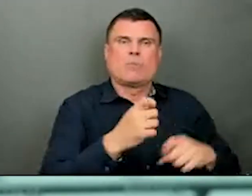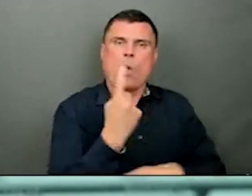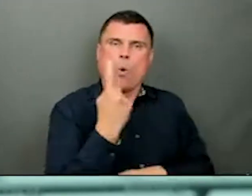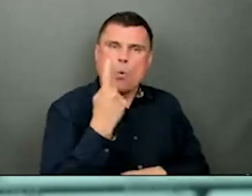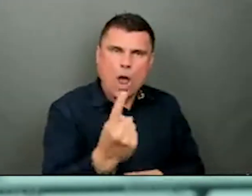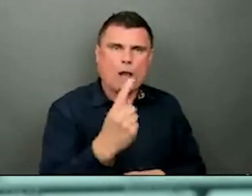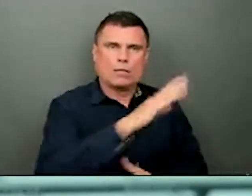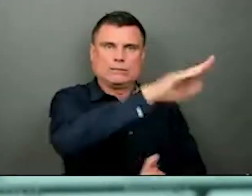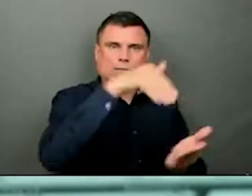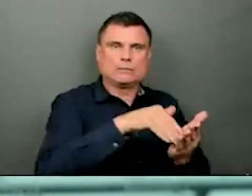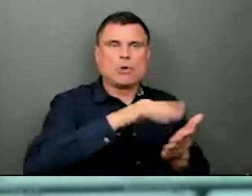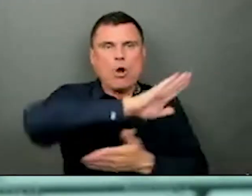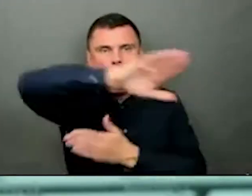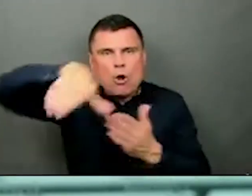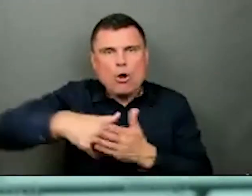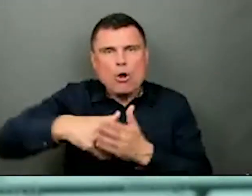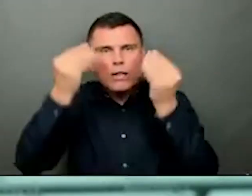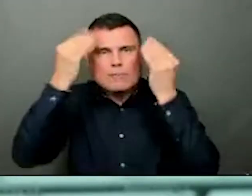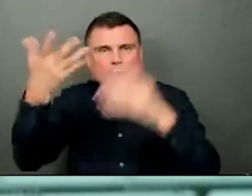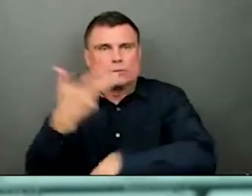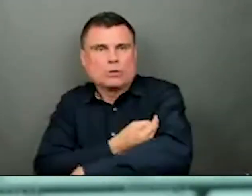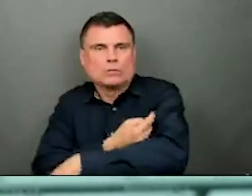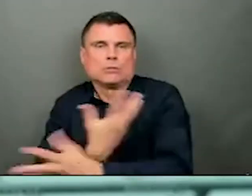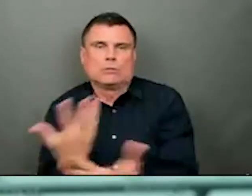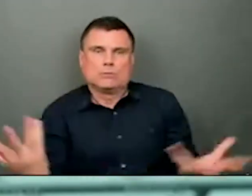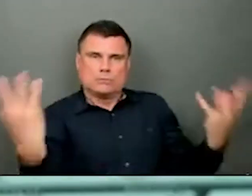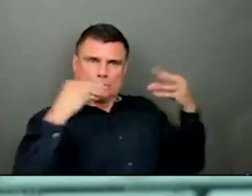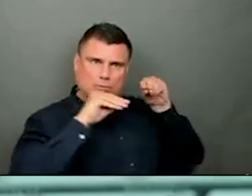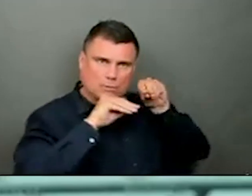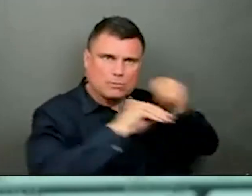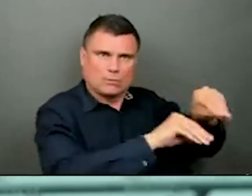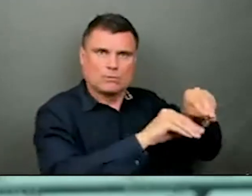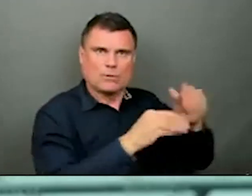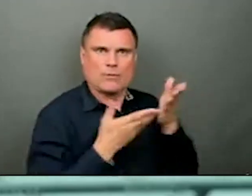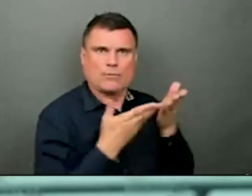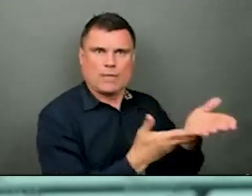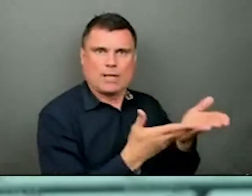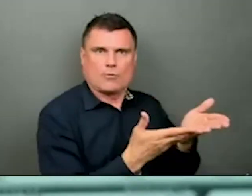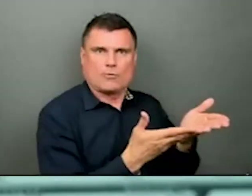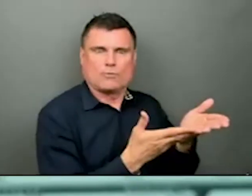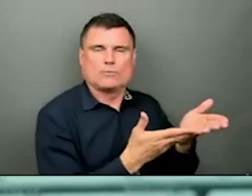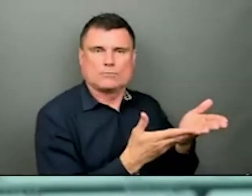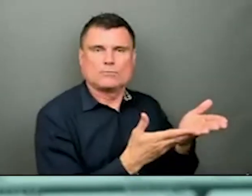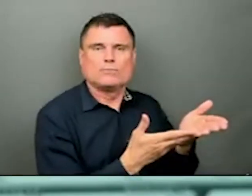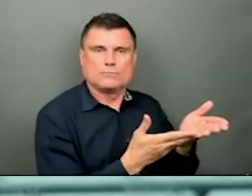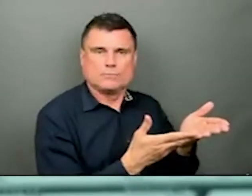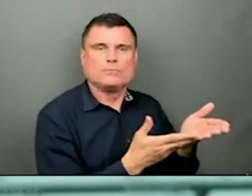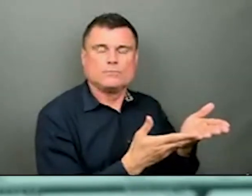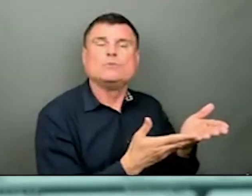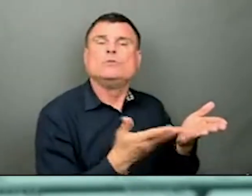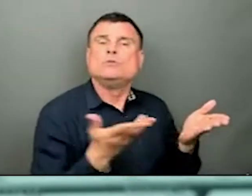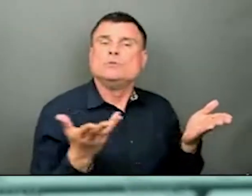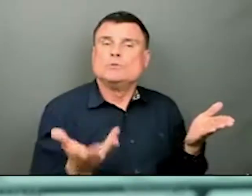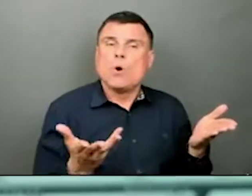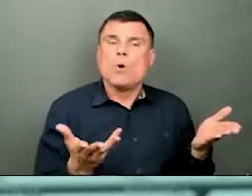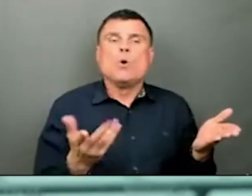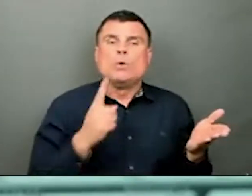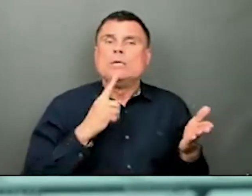many years, that we have all our childhood immunizations in. You will remember about 2 years ago we came out with